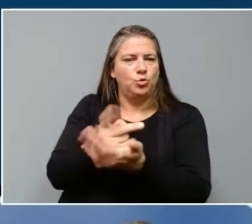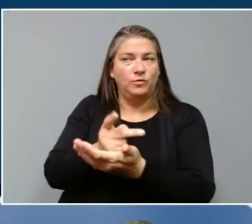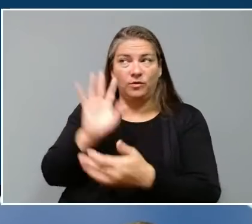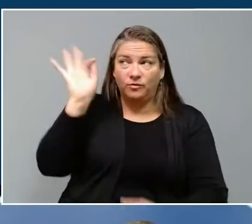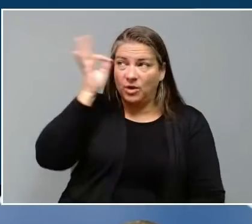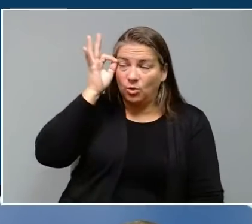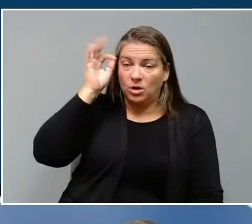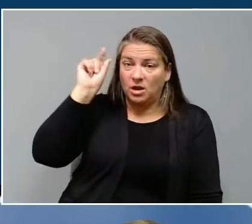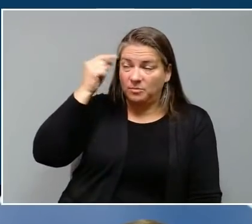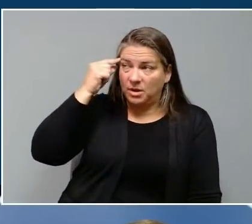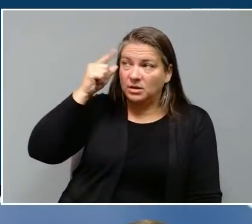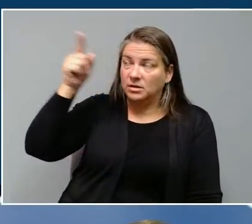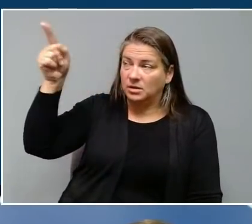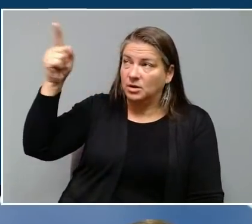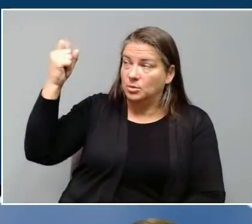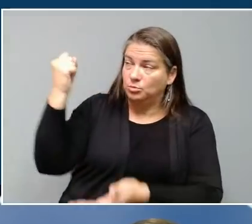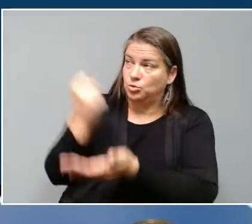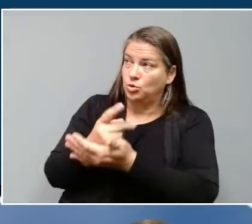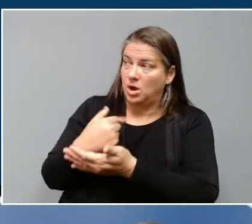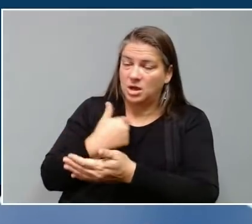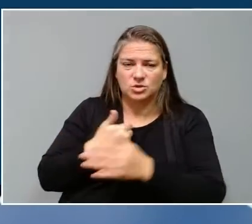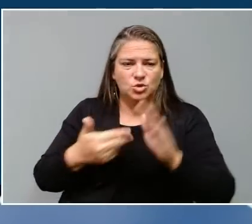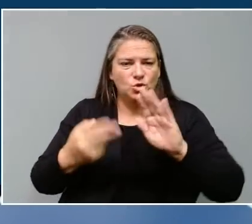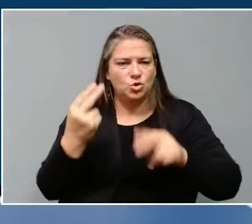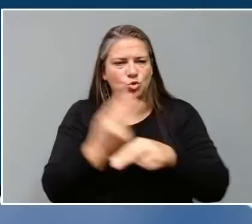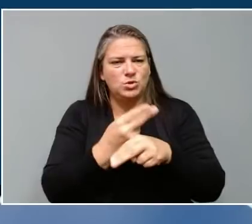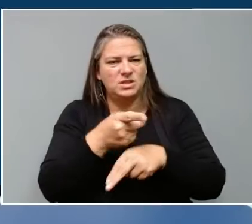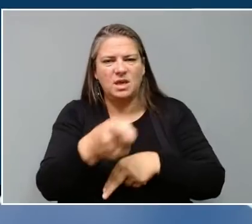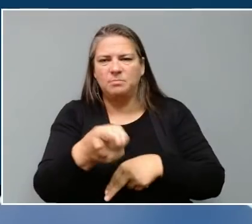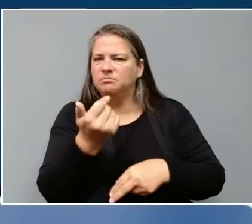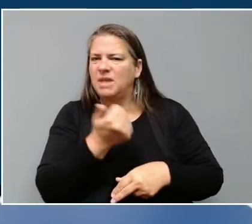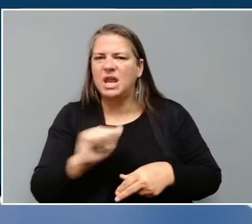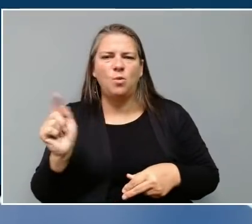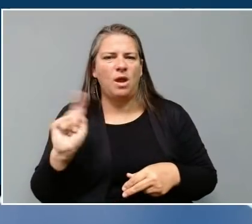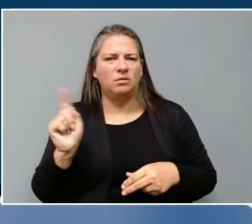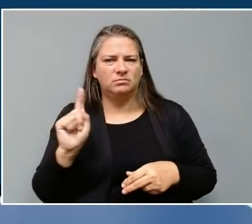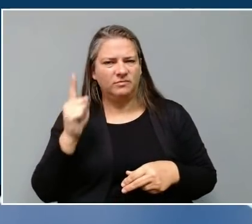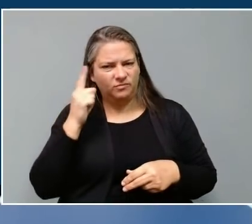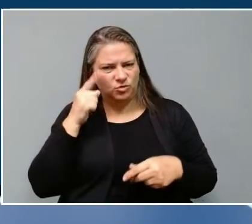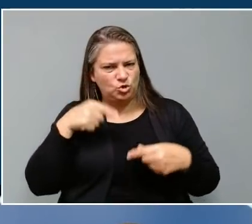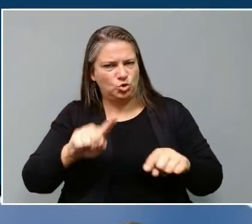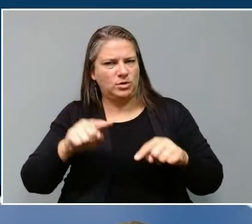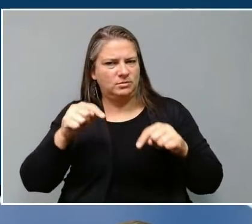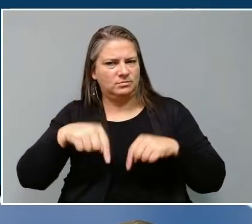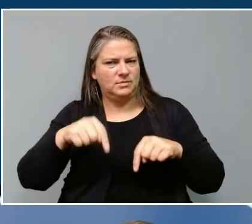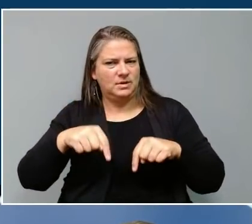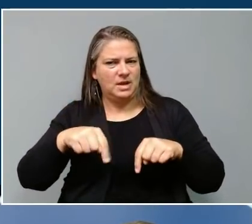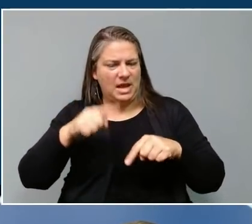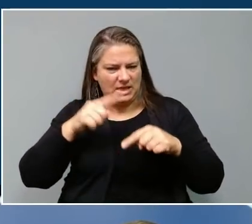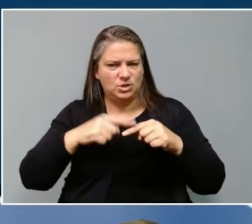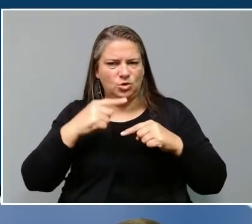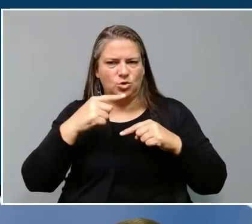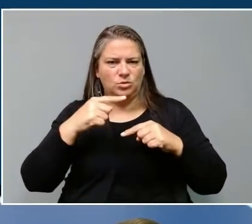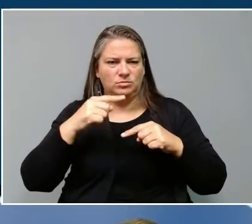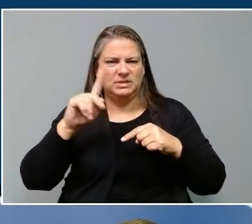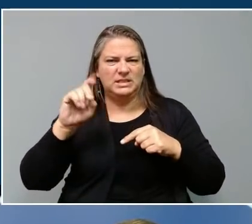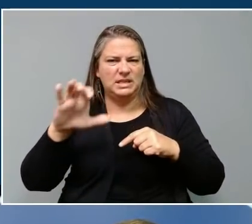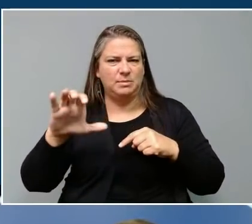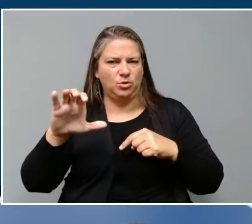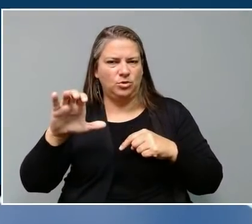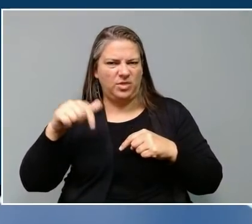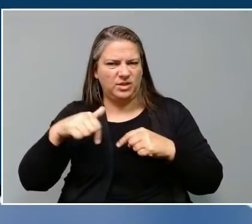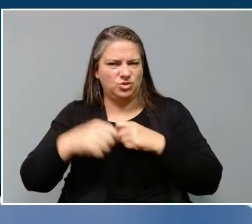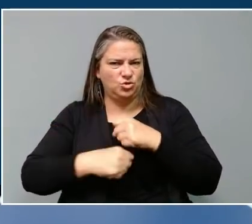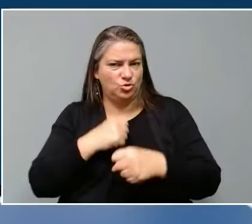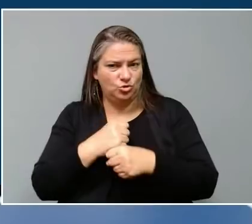to operate them in just about any capacity dealing with the pandemic through the end of the calendar year. So we've asked them to step